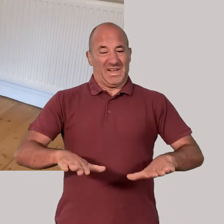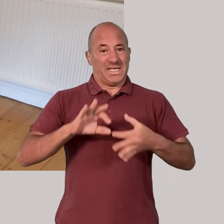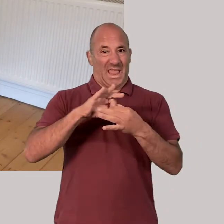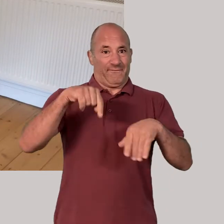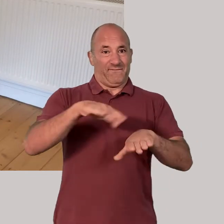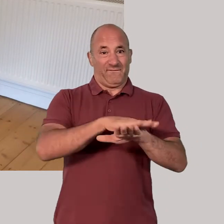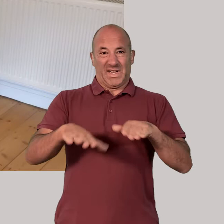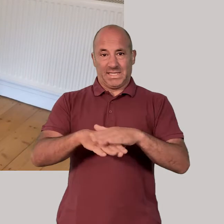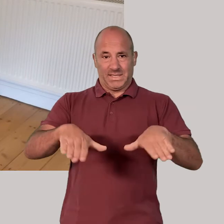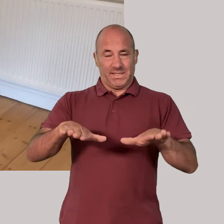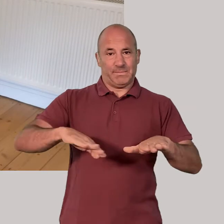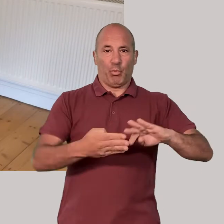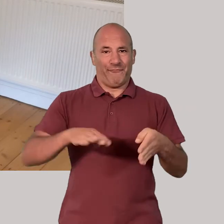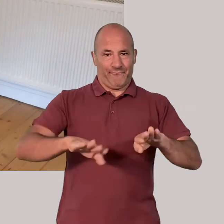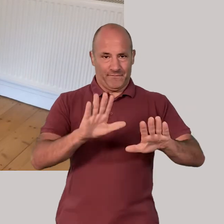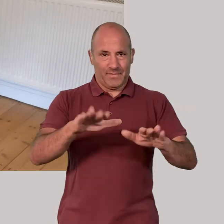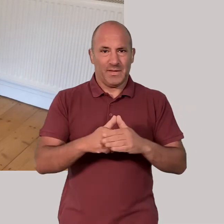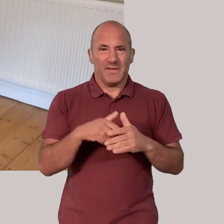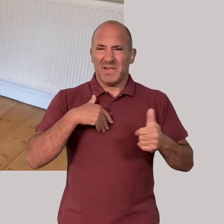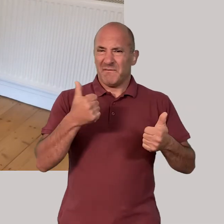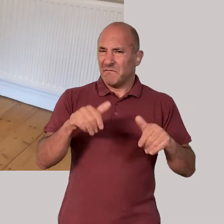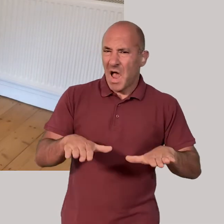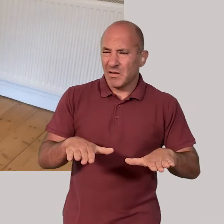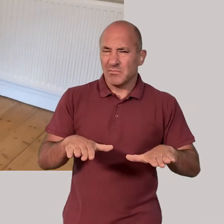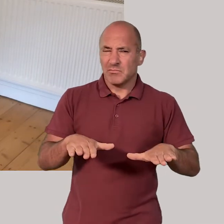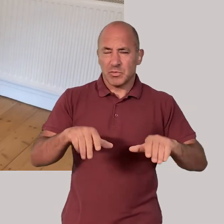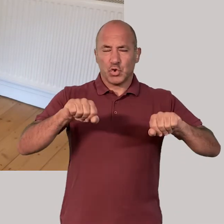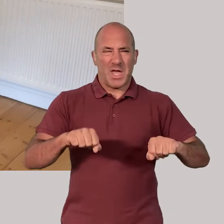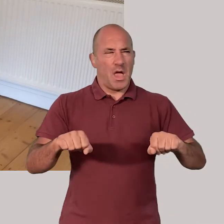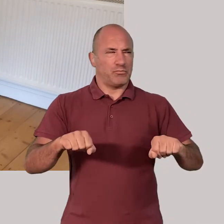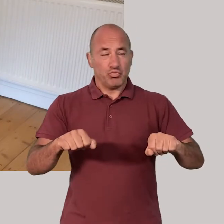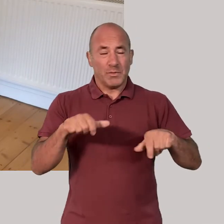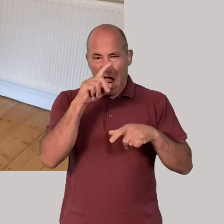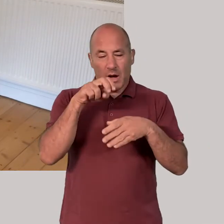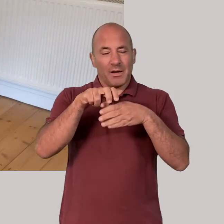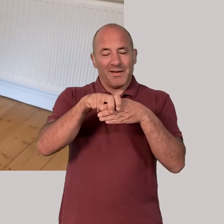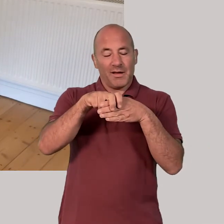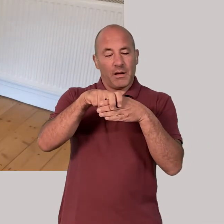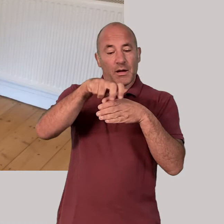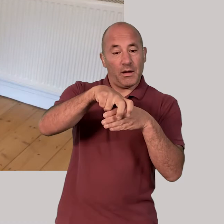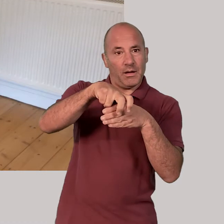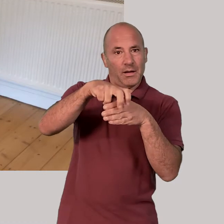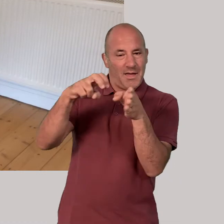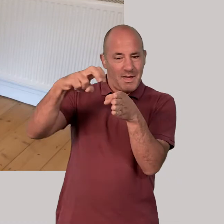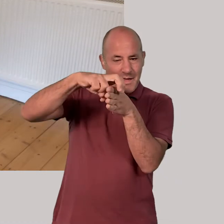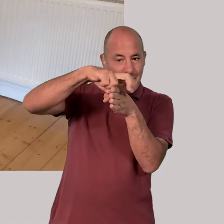We're going to go on to some movements with the feet now. So if it feels okay for you, you could come a little bit further forwards on your